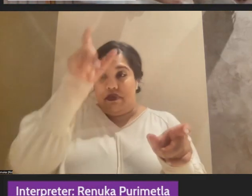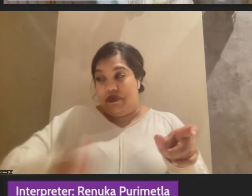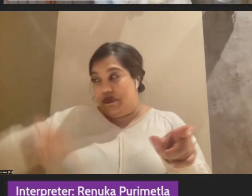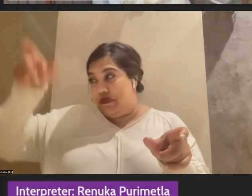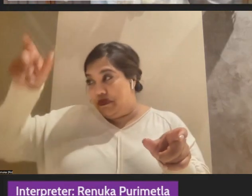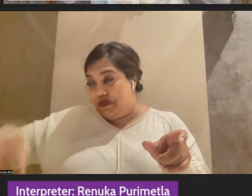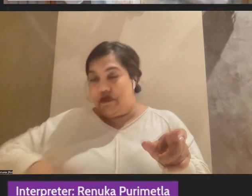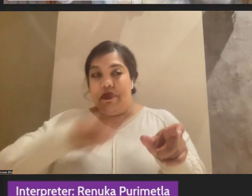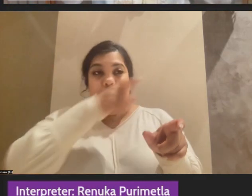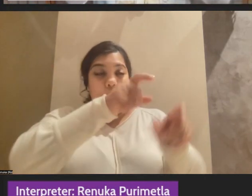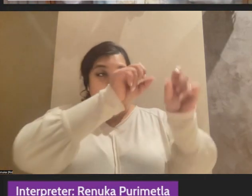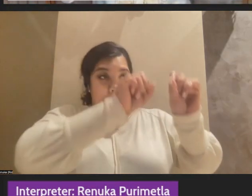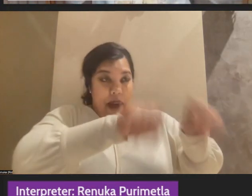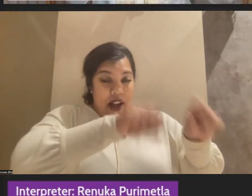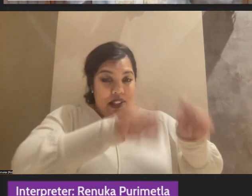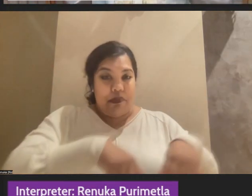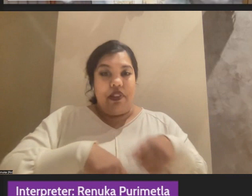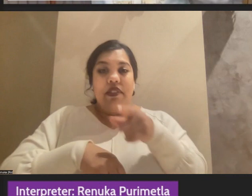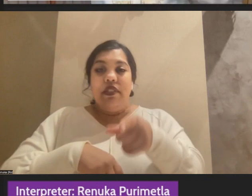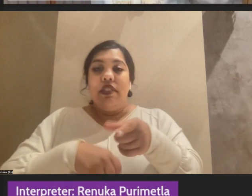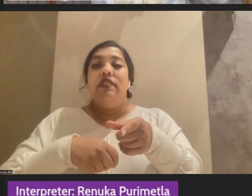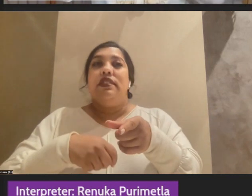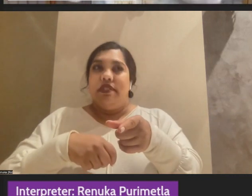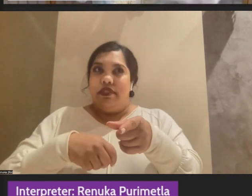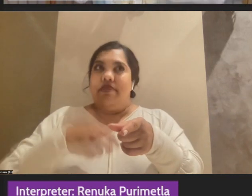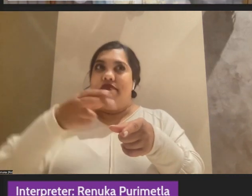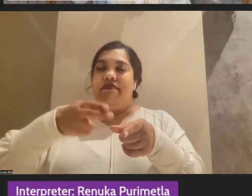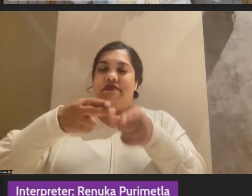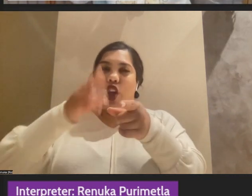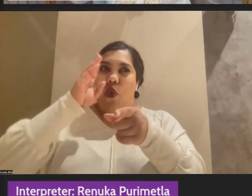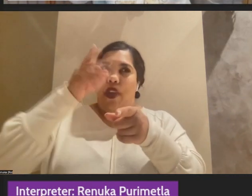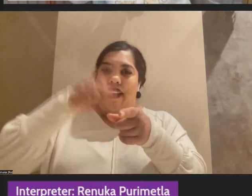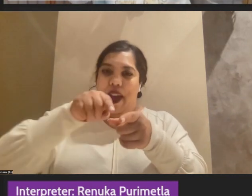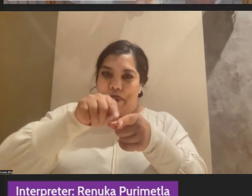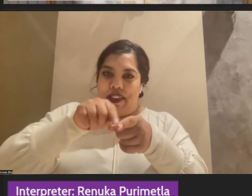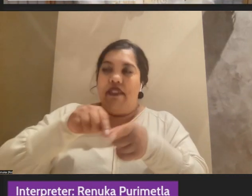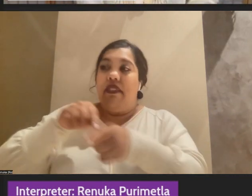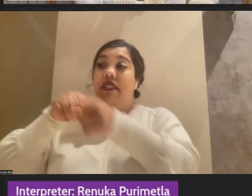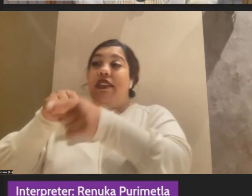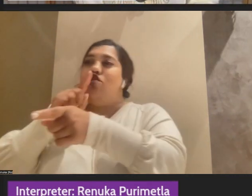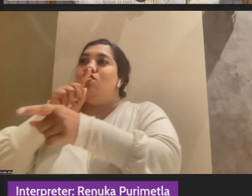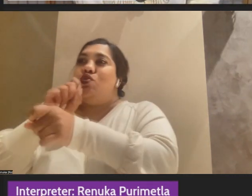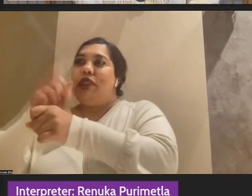inevitable, what things in my life would be in each column?